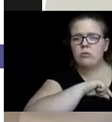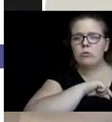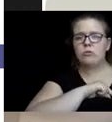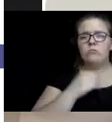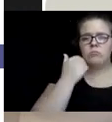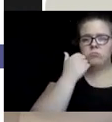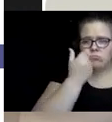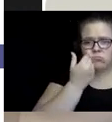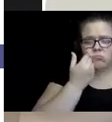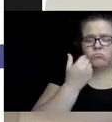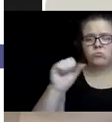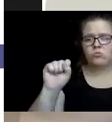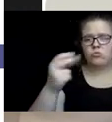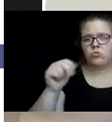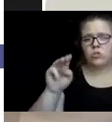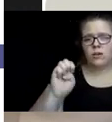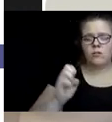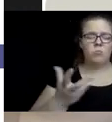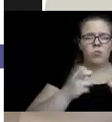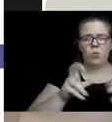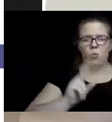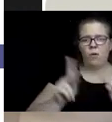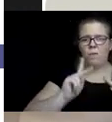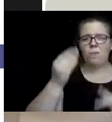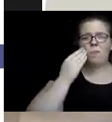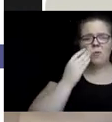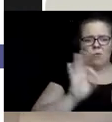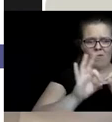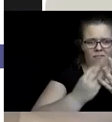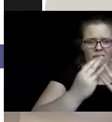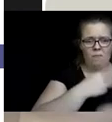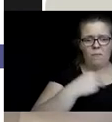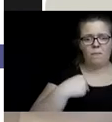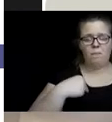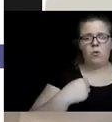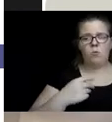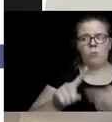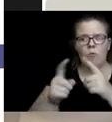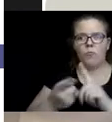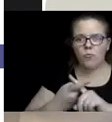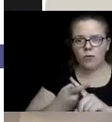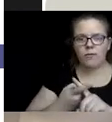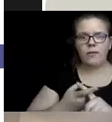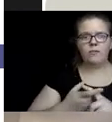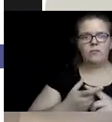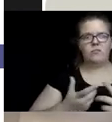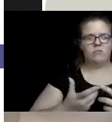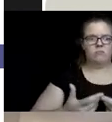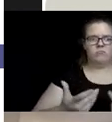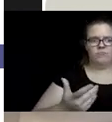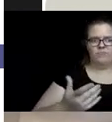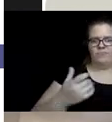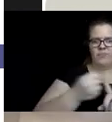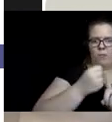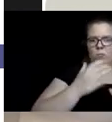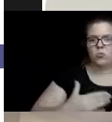not want anyone to know that a family member or a friend was doing this to them.